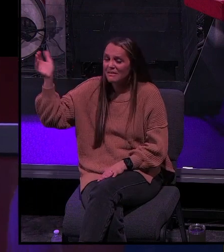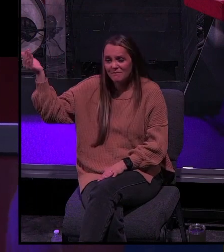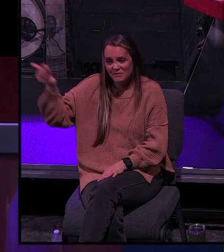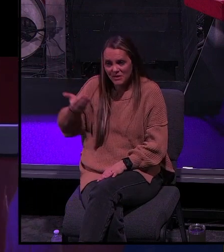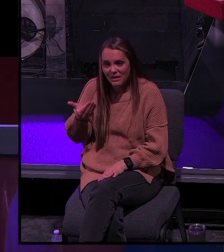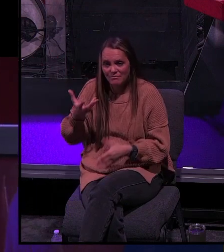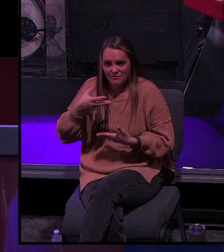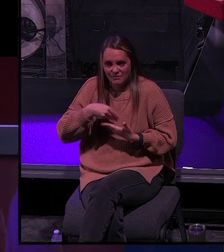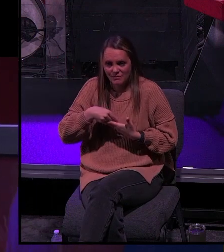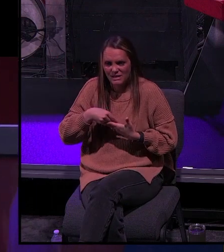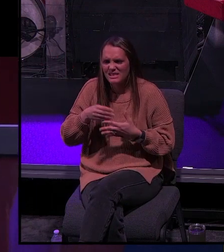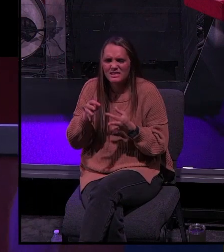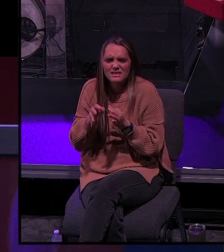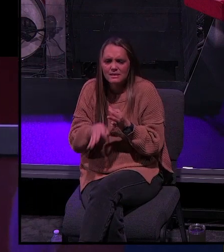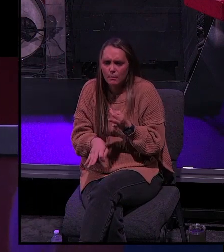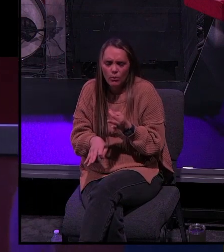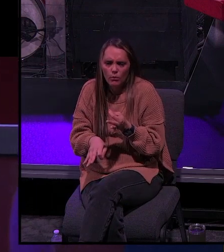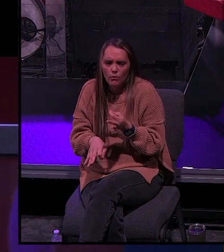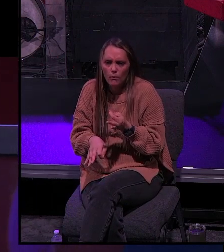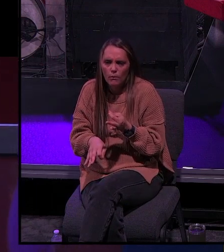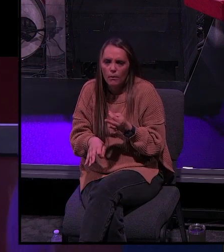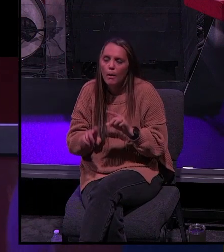that's not how you fish.